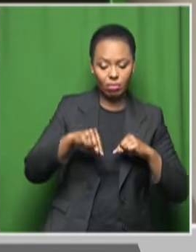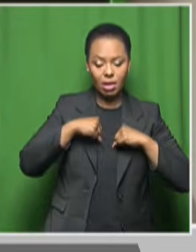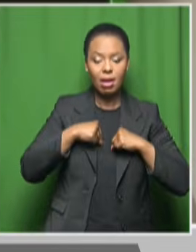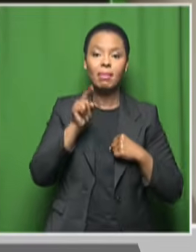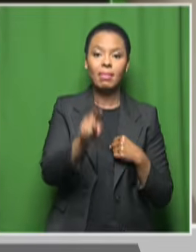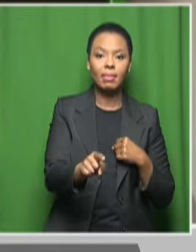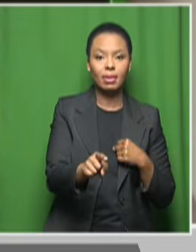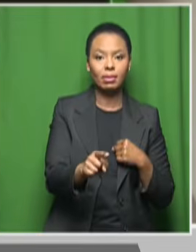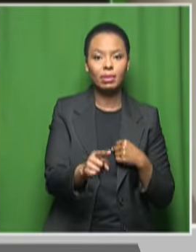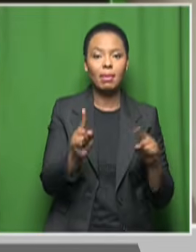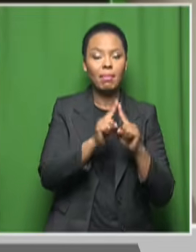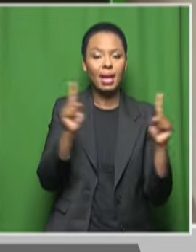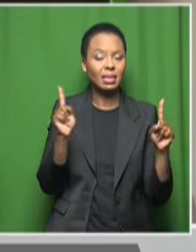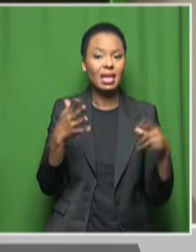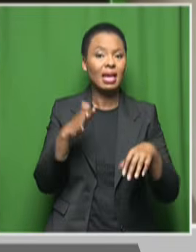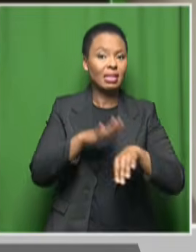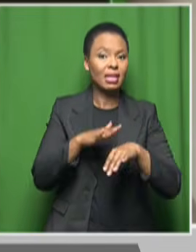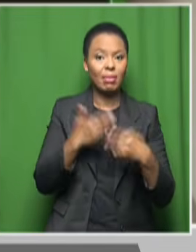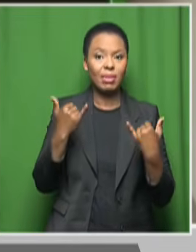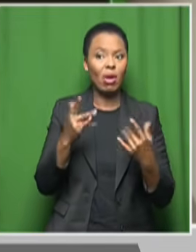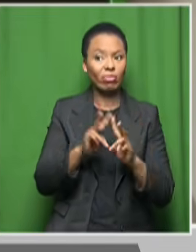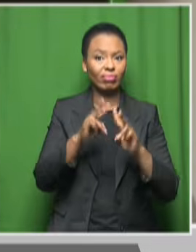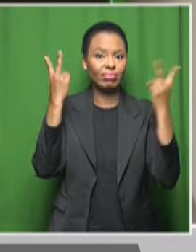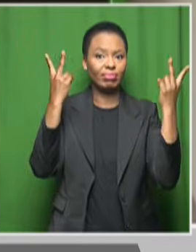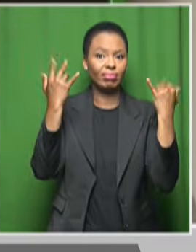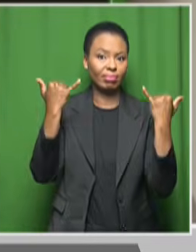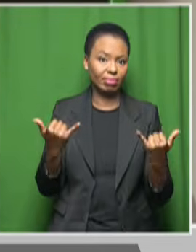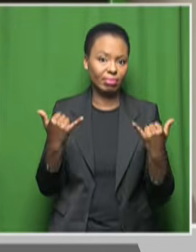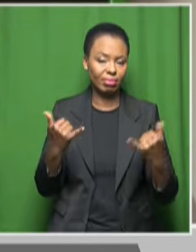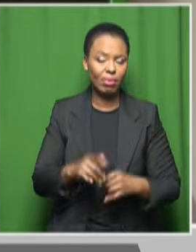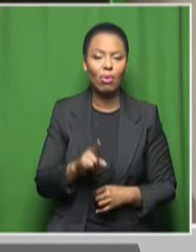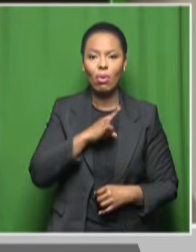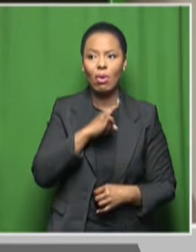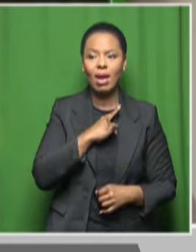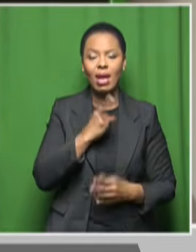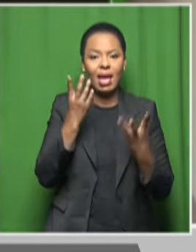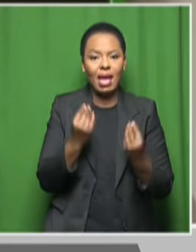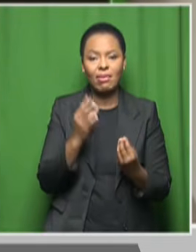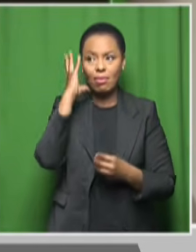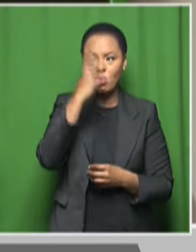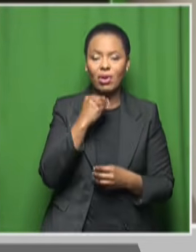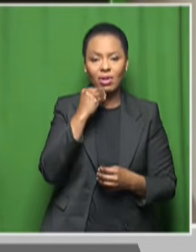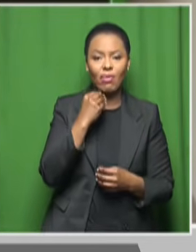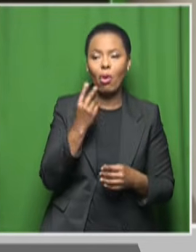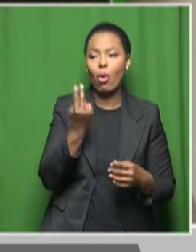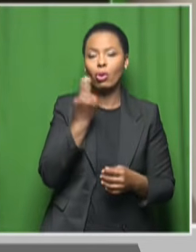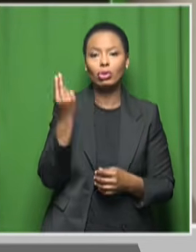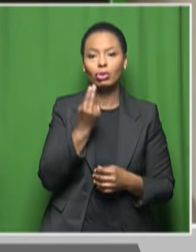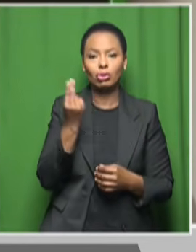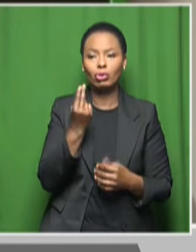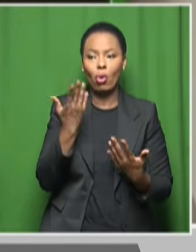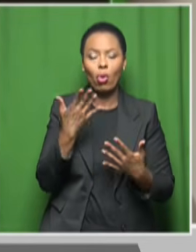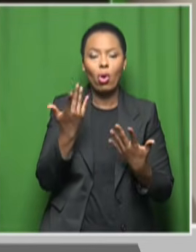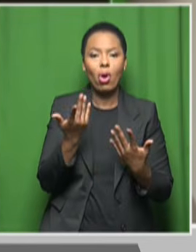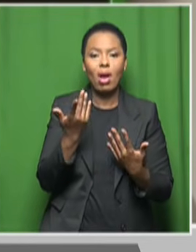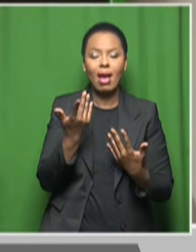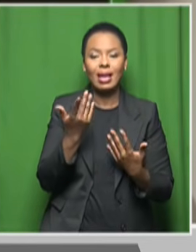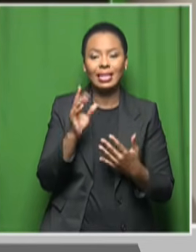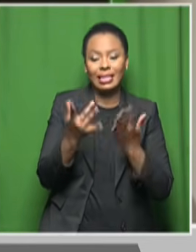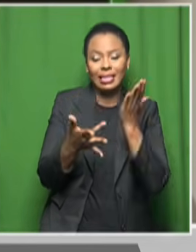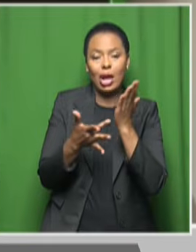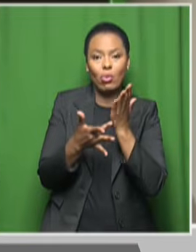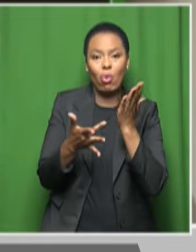in a time that is quite exciting because we have the beautiful yet scary and intimidating technology